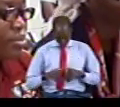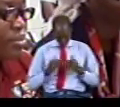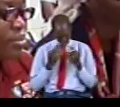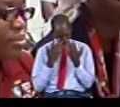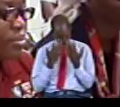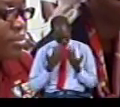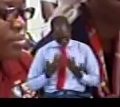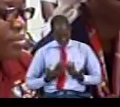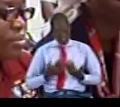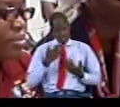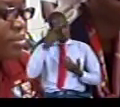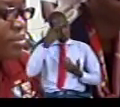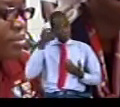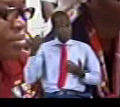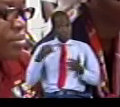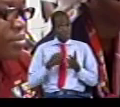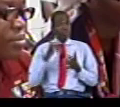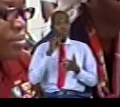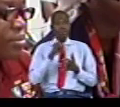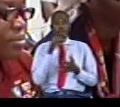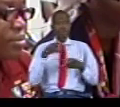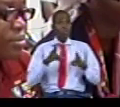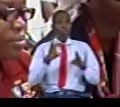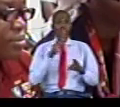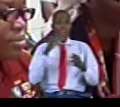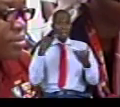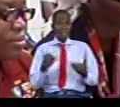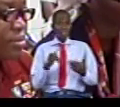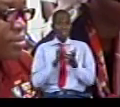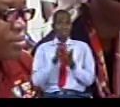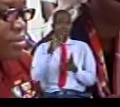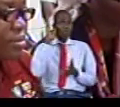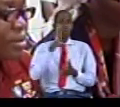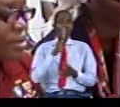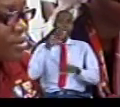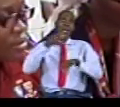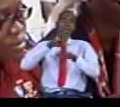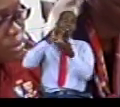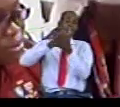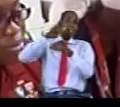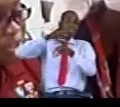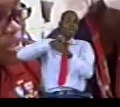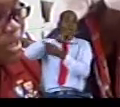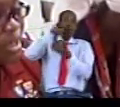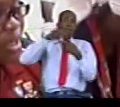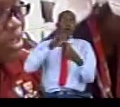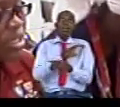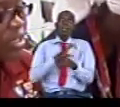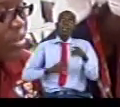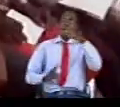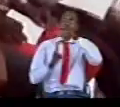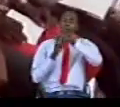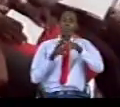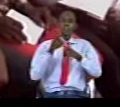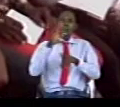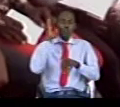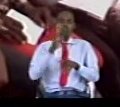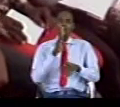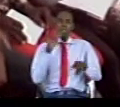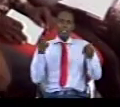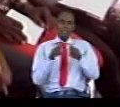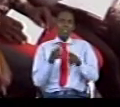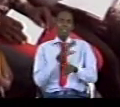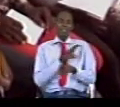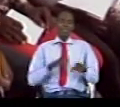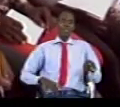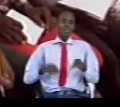because it is not the way you are now that you'll be at that time. When he shall appear, you will be like him.